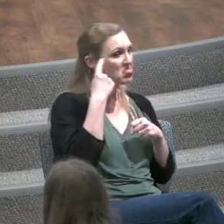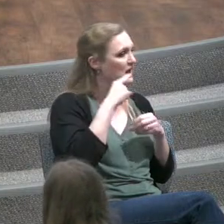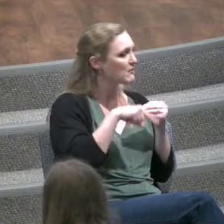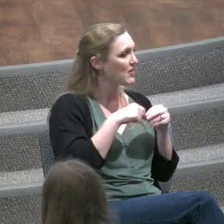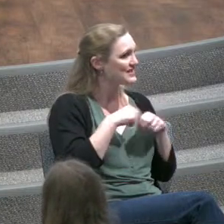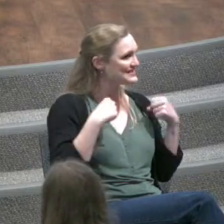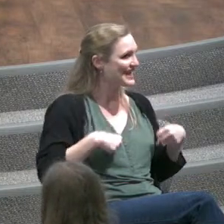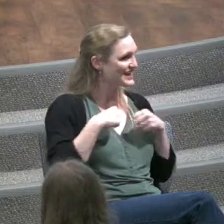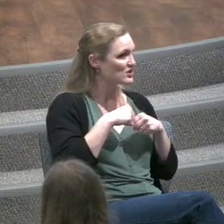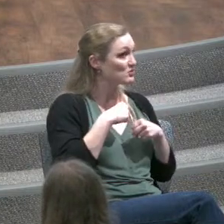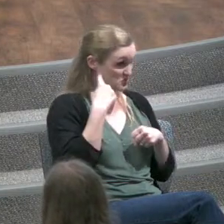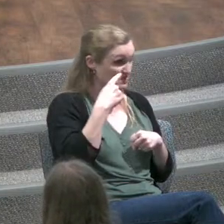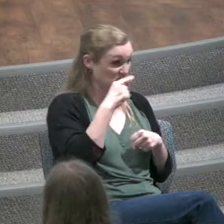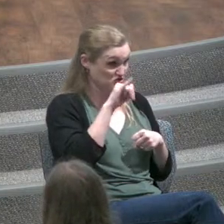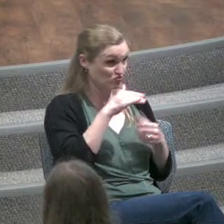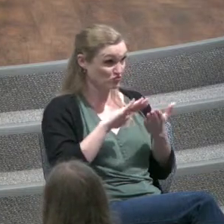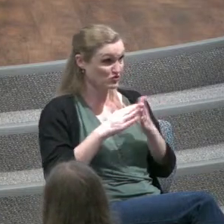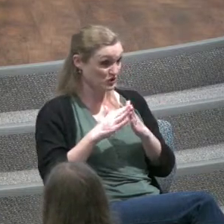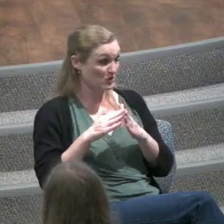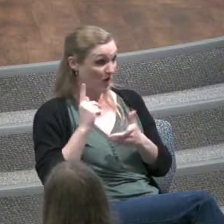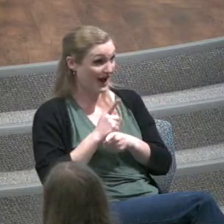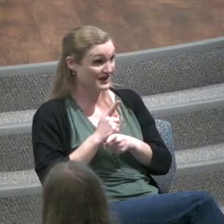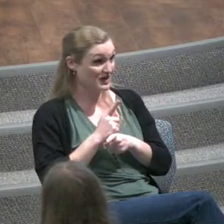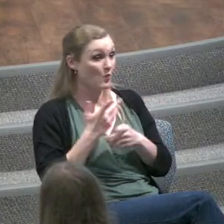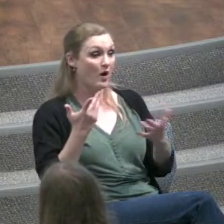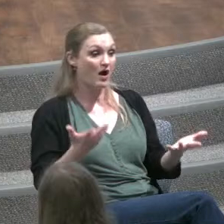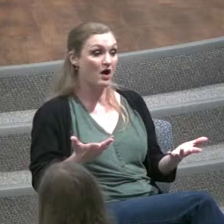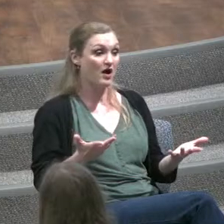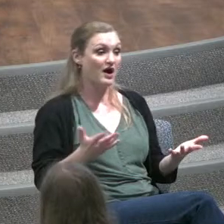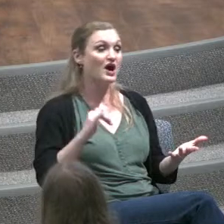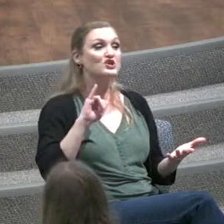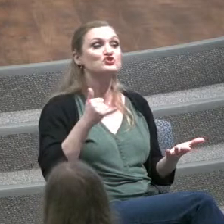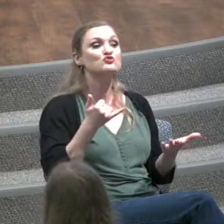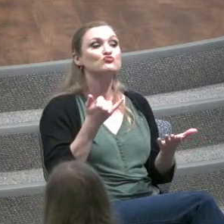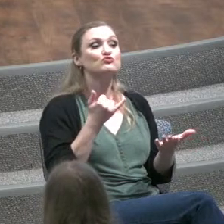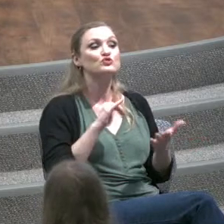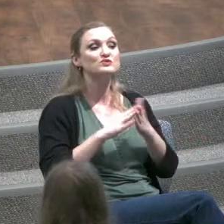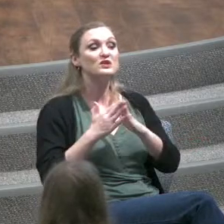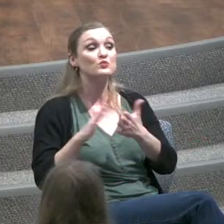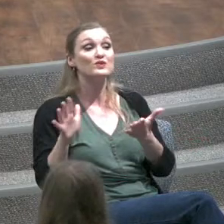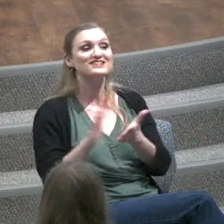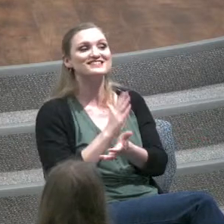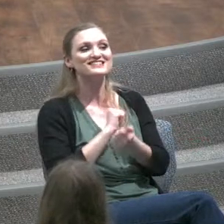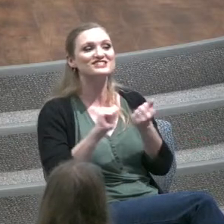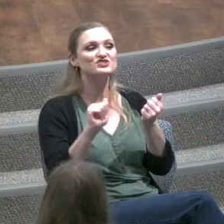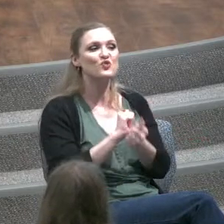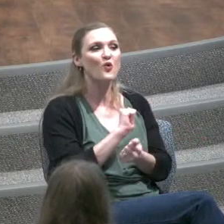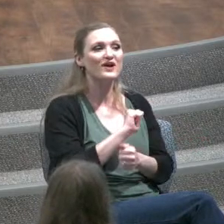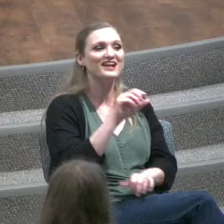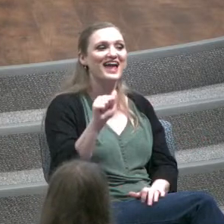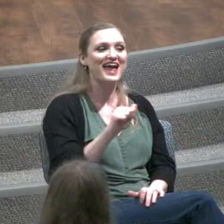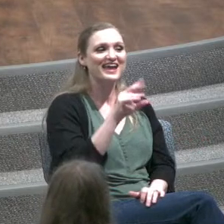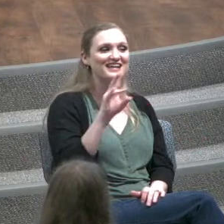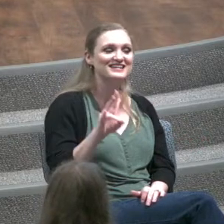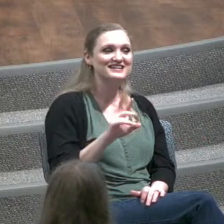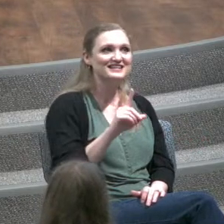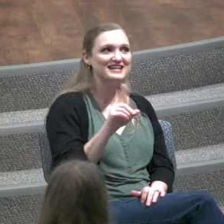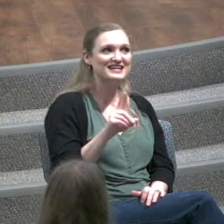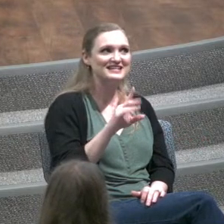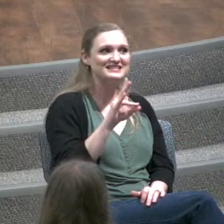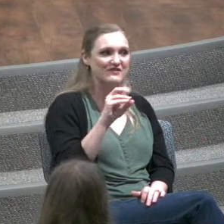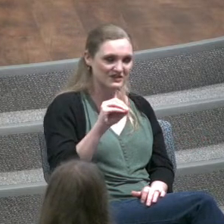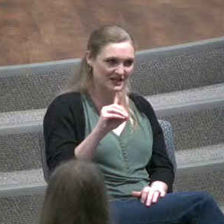of Sanhedrin, you think Jerusalem, right? Well, Jerusalem was destroyed in AD 70, and in the second